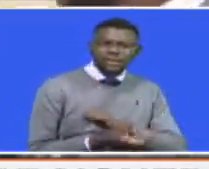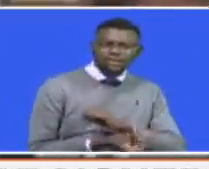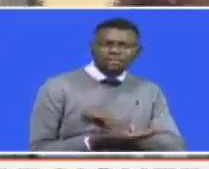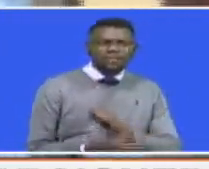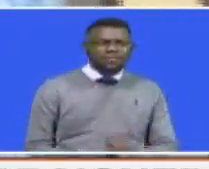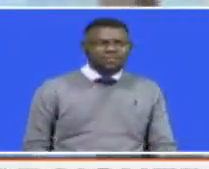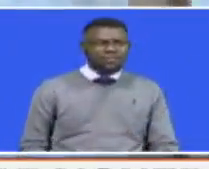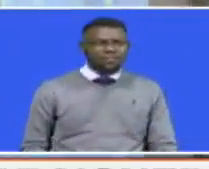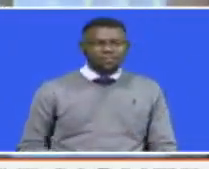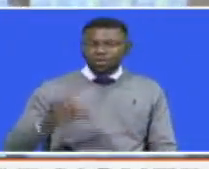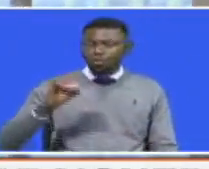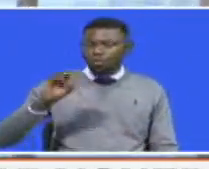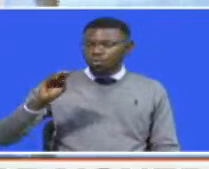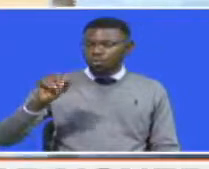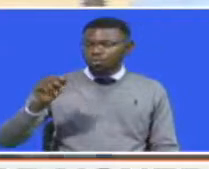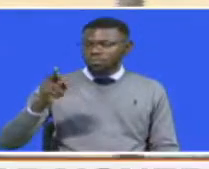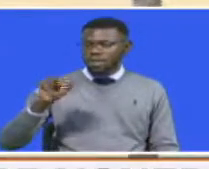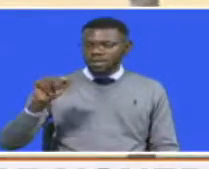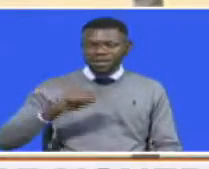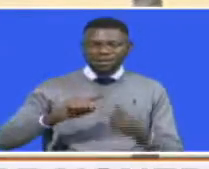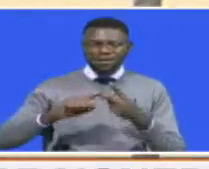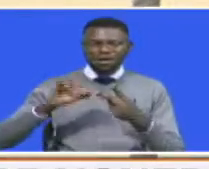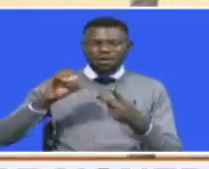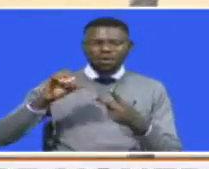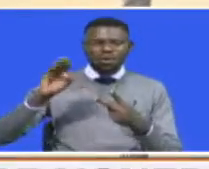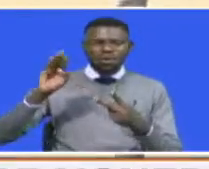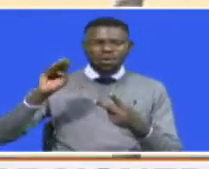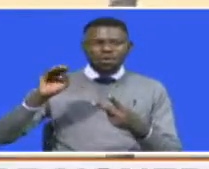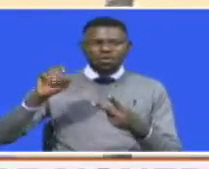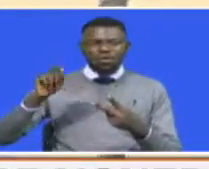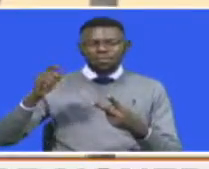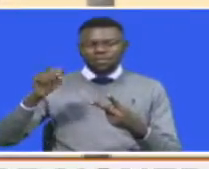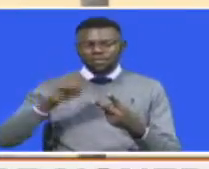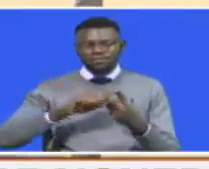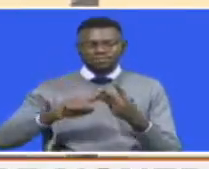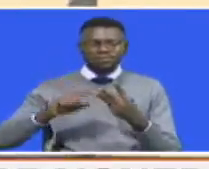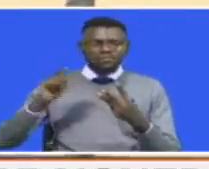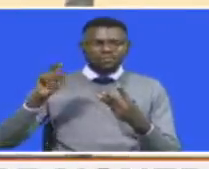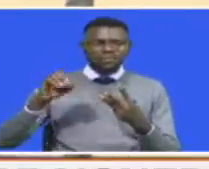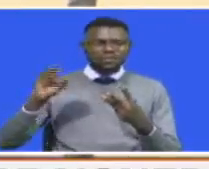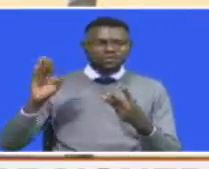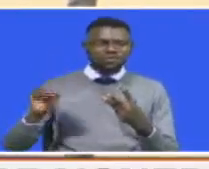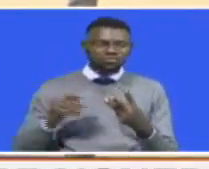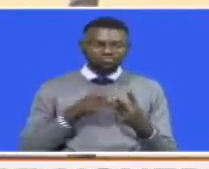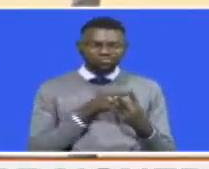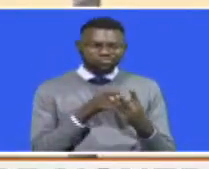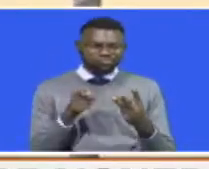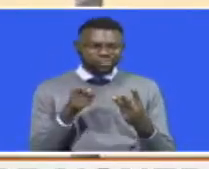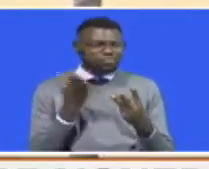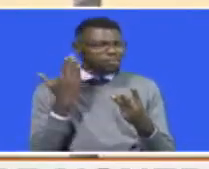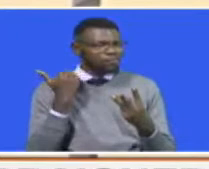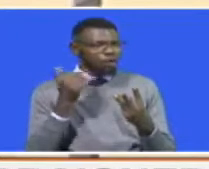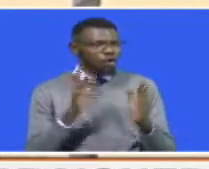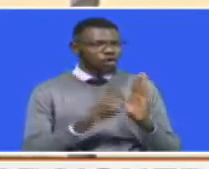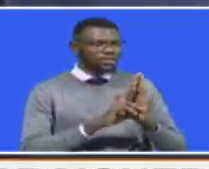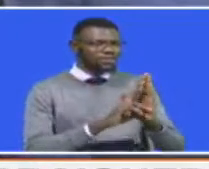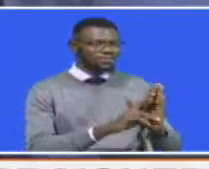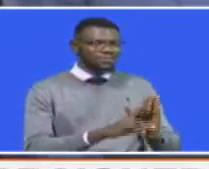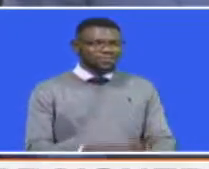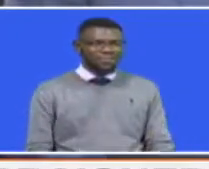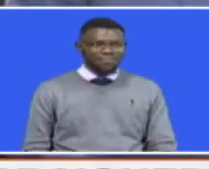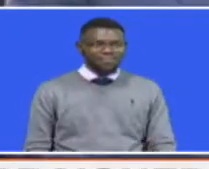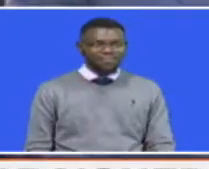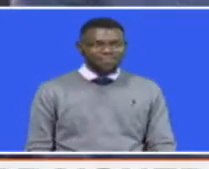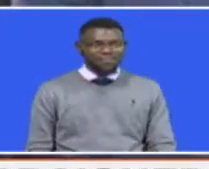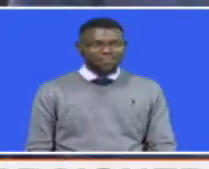included Danstan Omari and Cliff Ombeta on top of Jared Magolo, who has represented him since the arrest. We